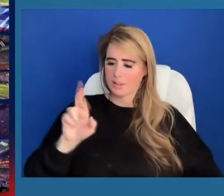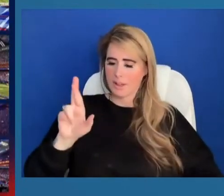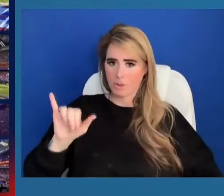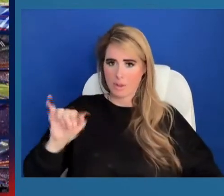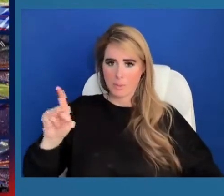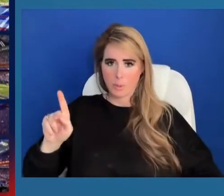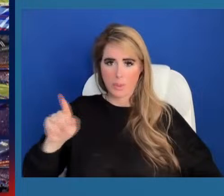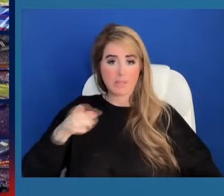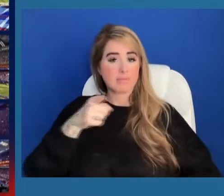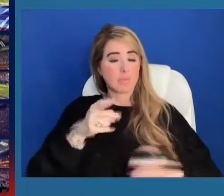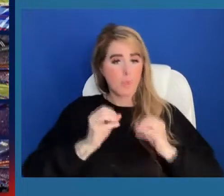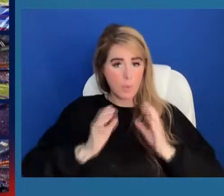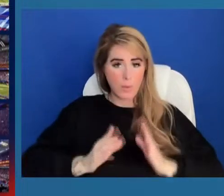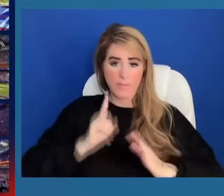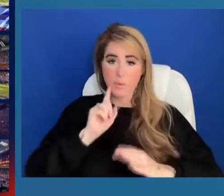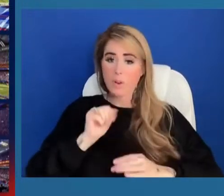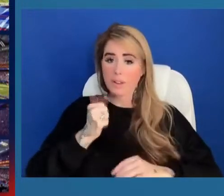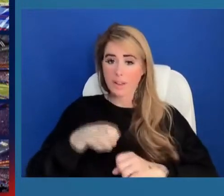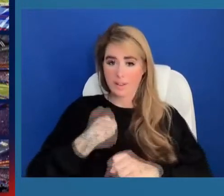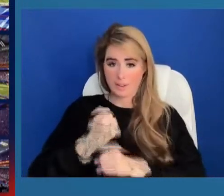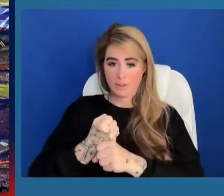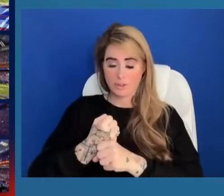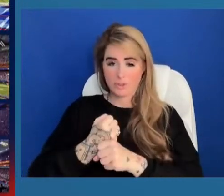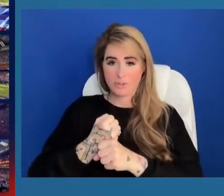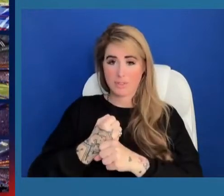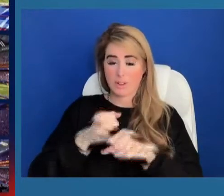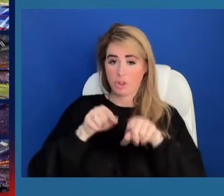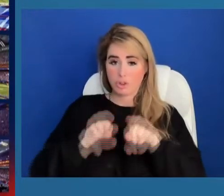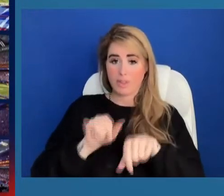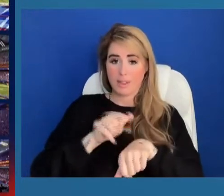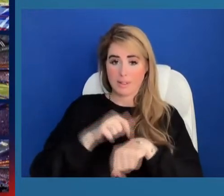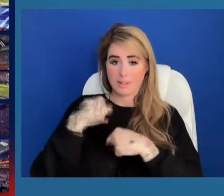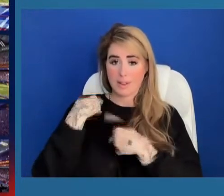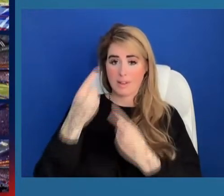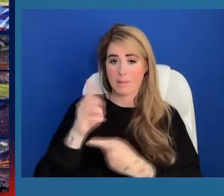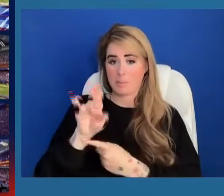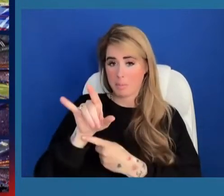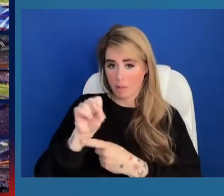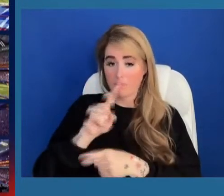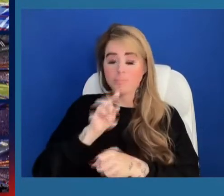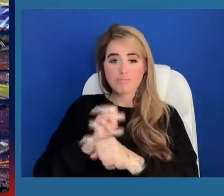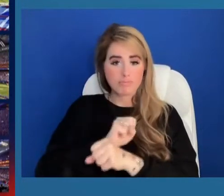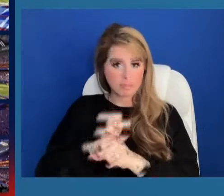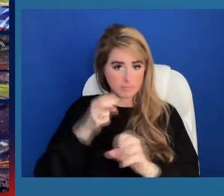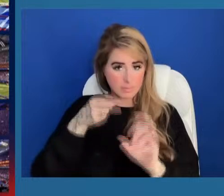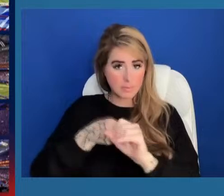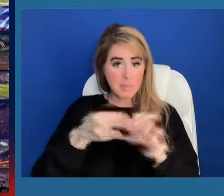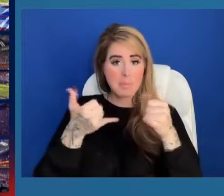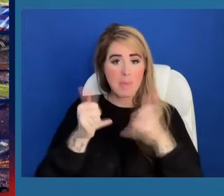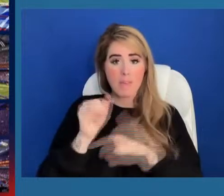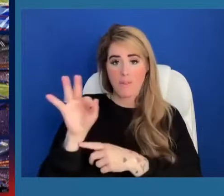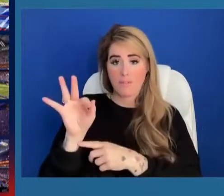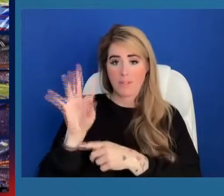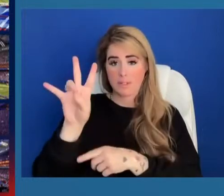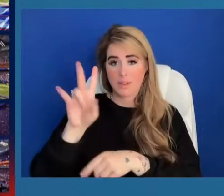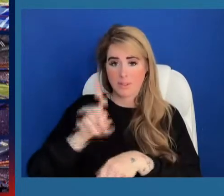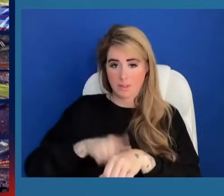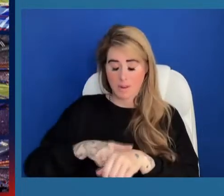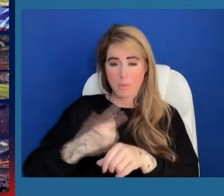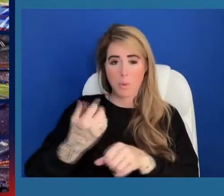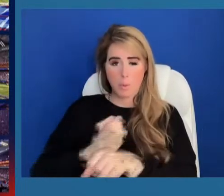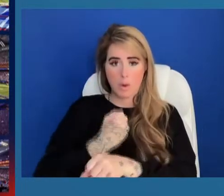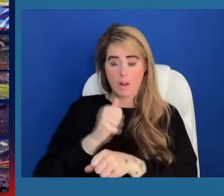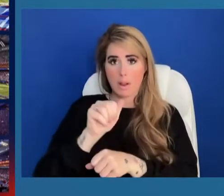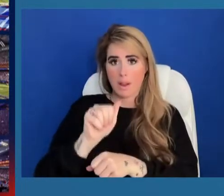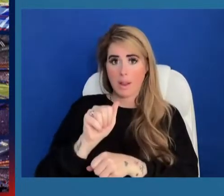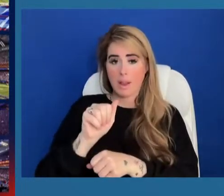for 10 incredible years. In that time, the Bills have made it to the playoffs 7 times and won the AFC East